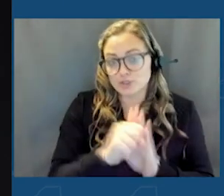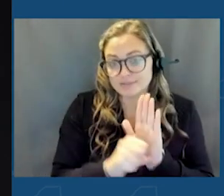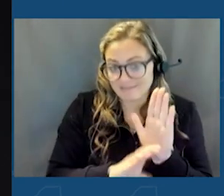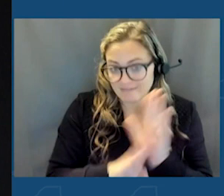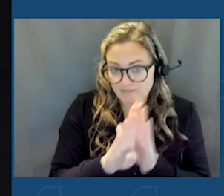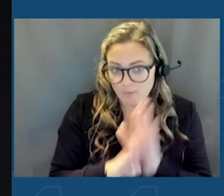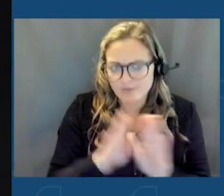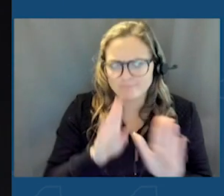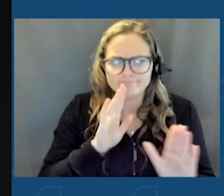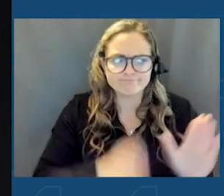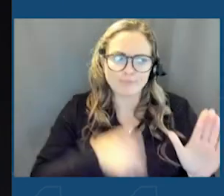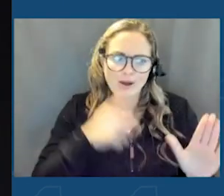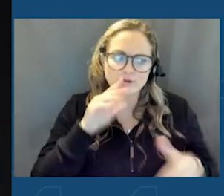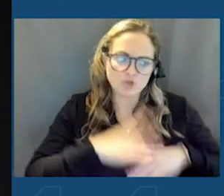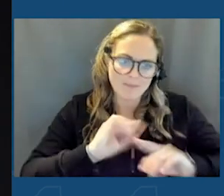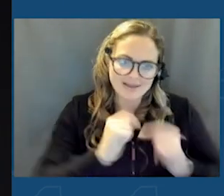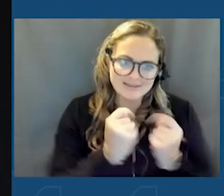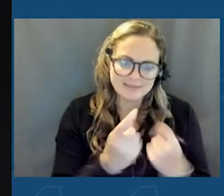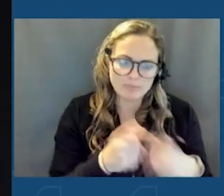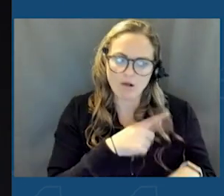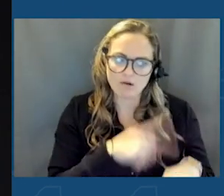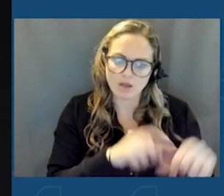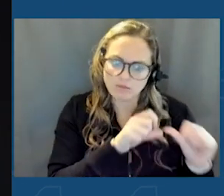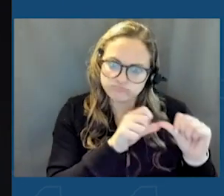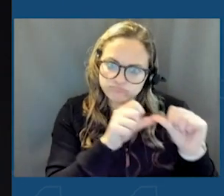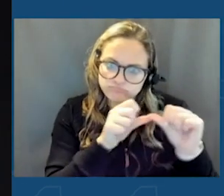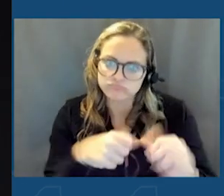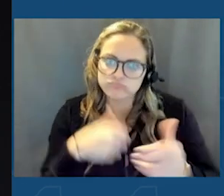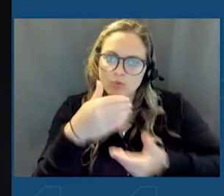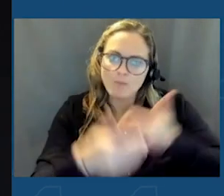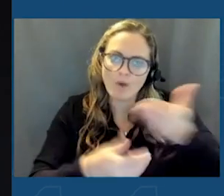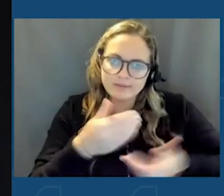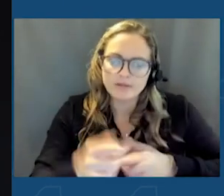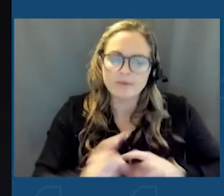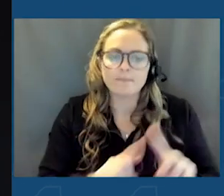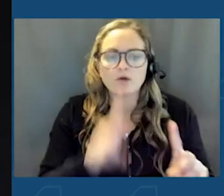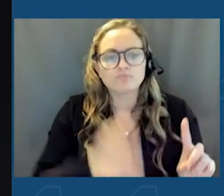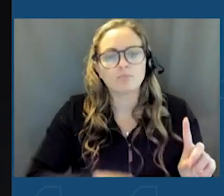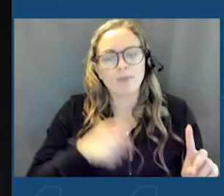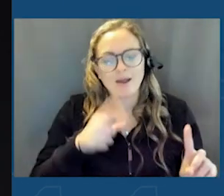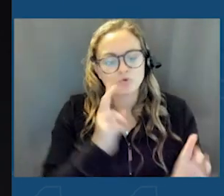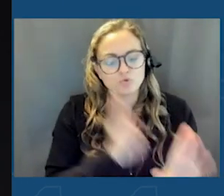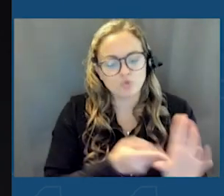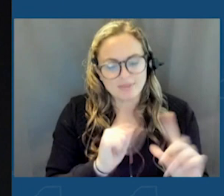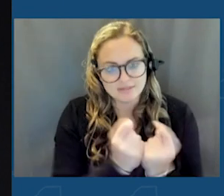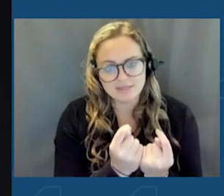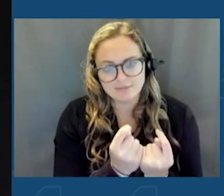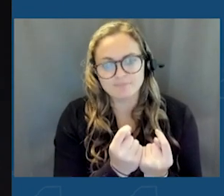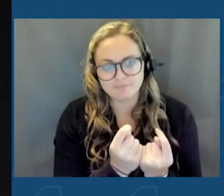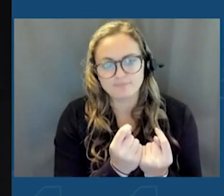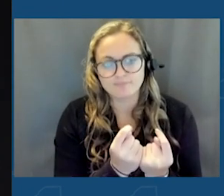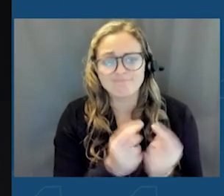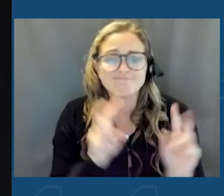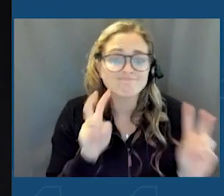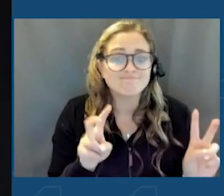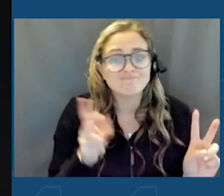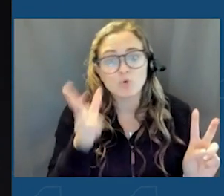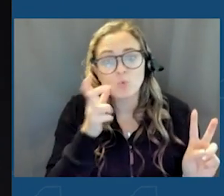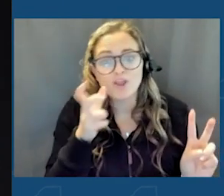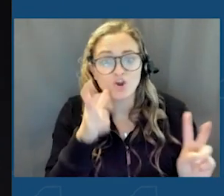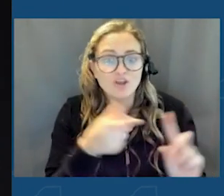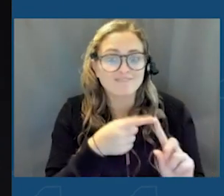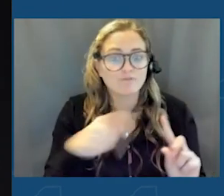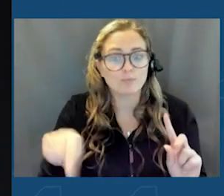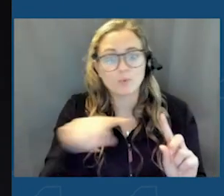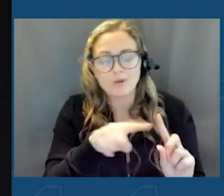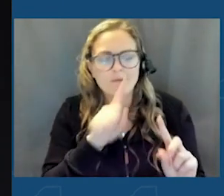took a little while get through the process, but I'm really proud to have you, and I look forward to hearing through your eyes, based on your many